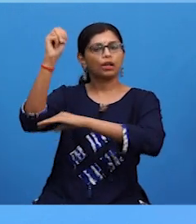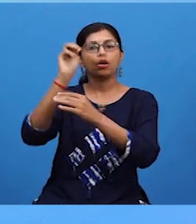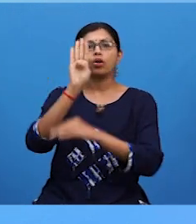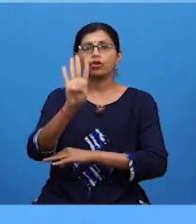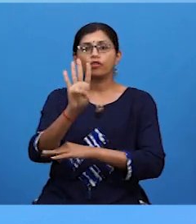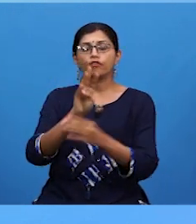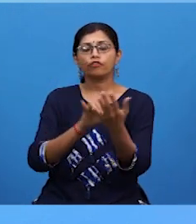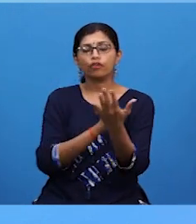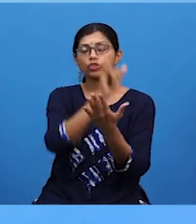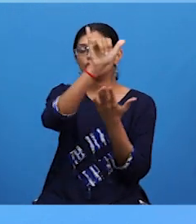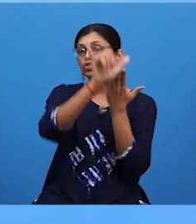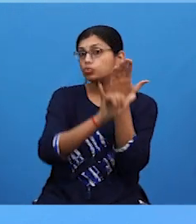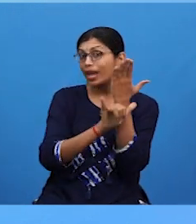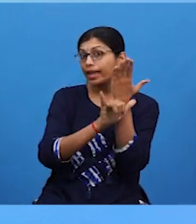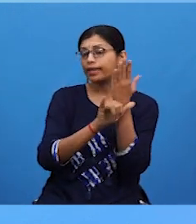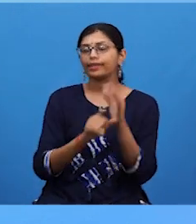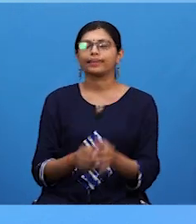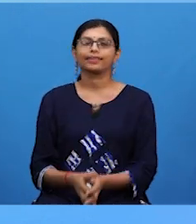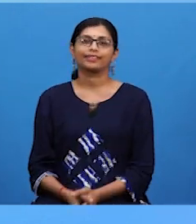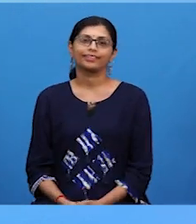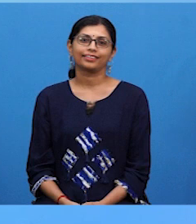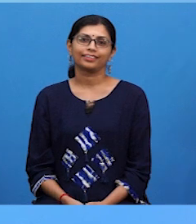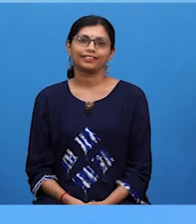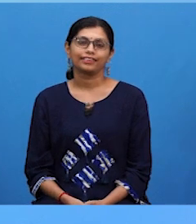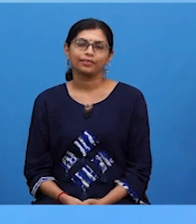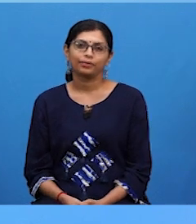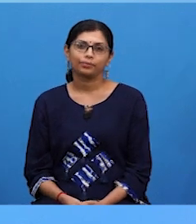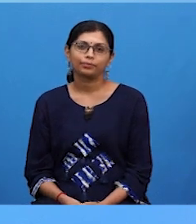on the 4th July every year.